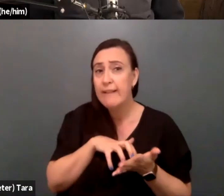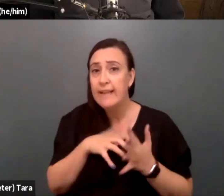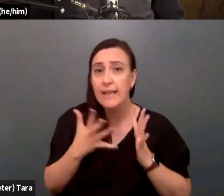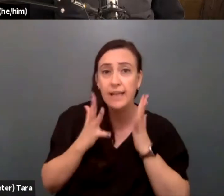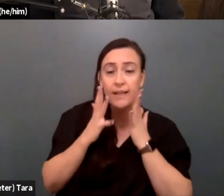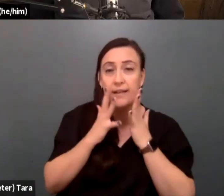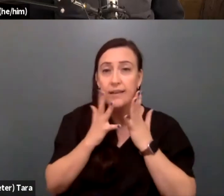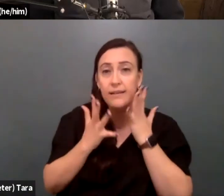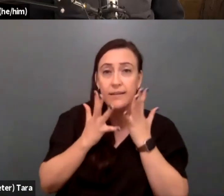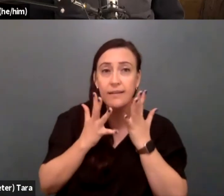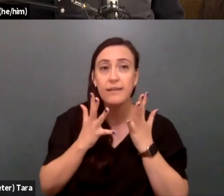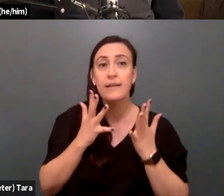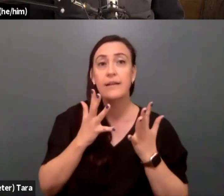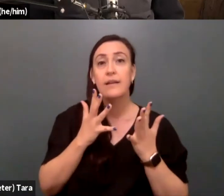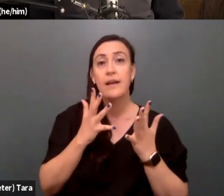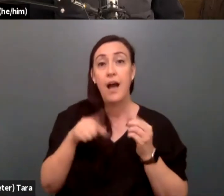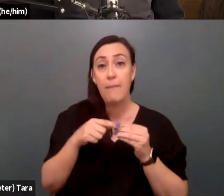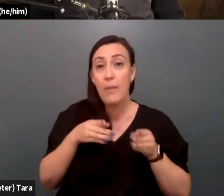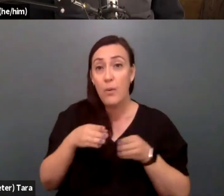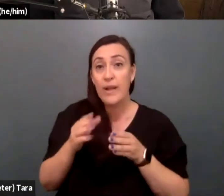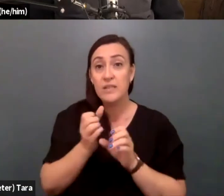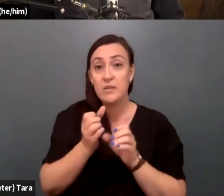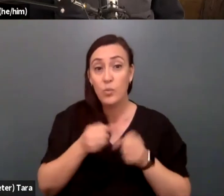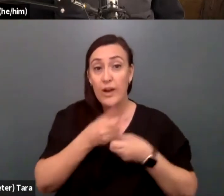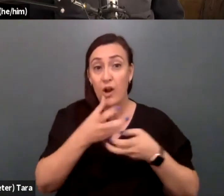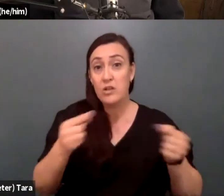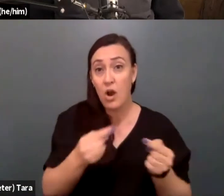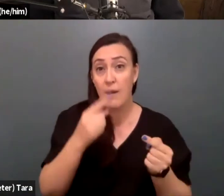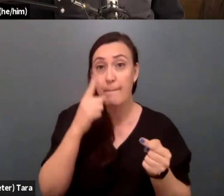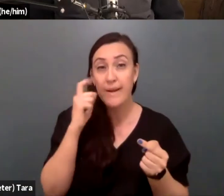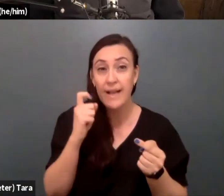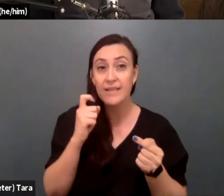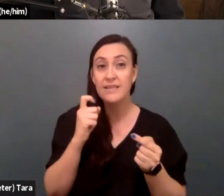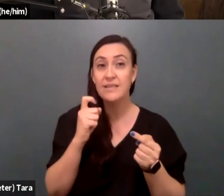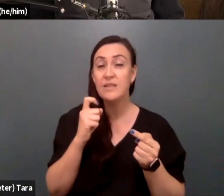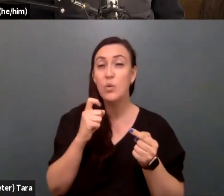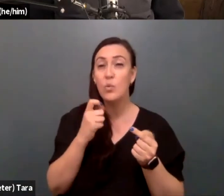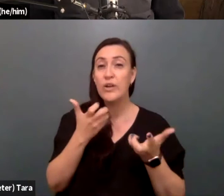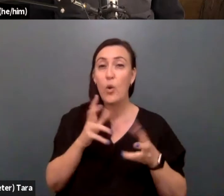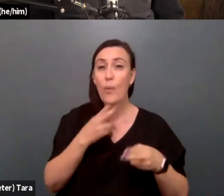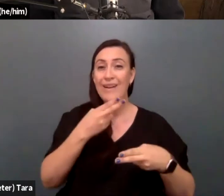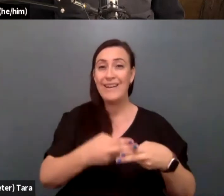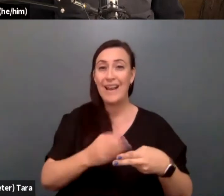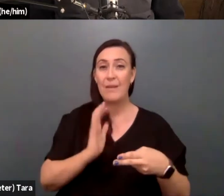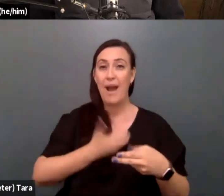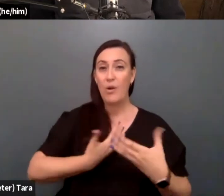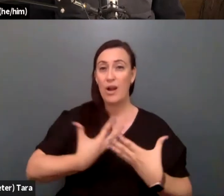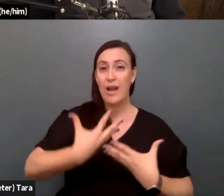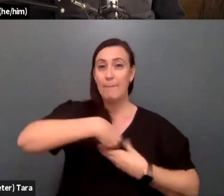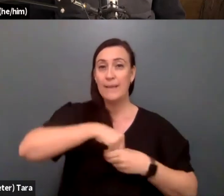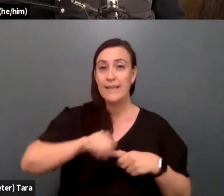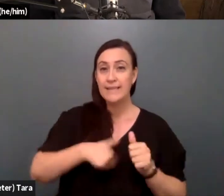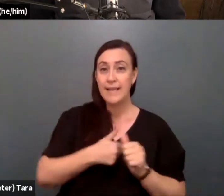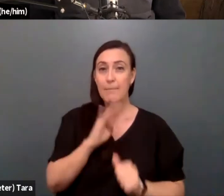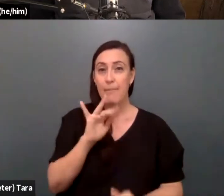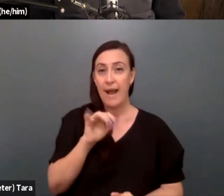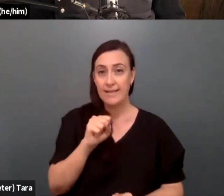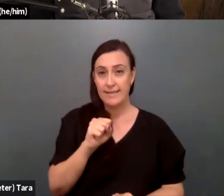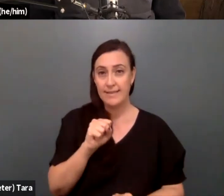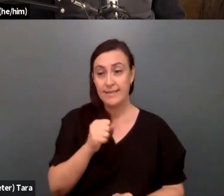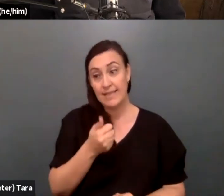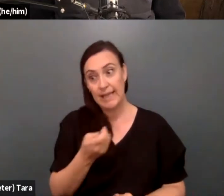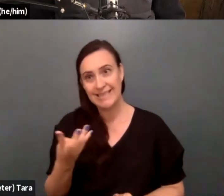because we're reticent to name our implicit biases. That's the first step. It was the first step for me